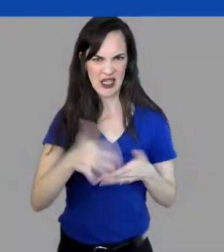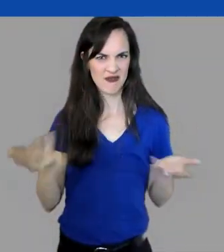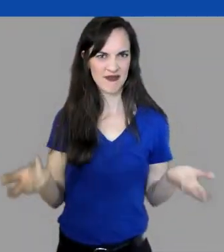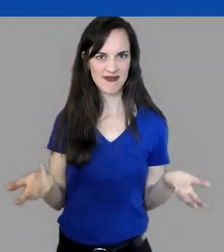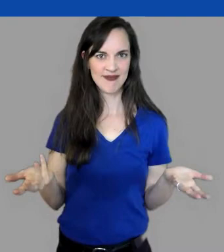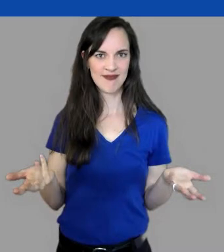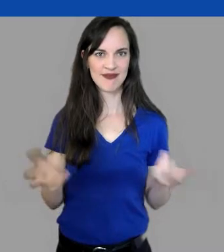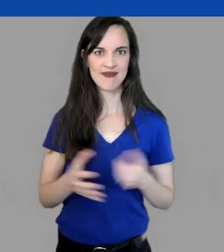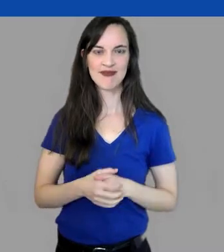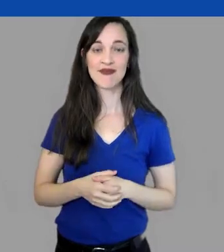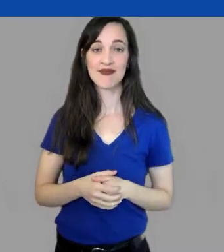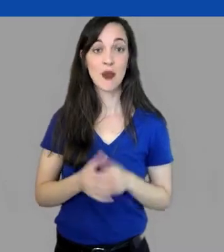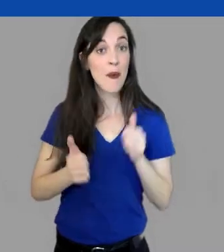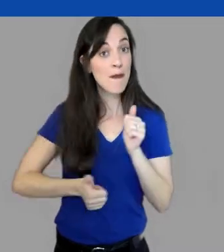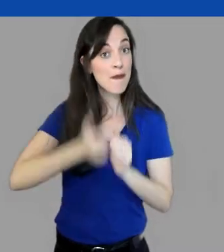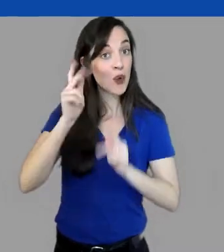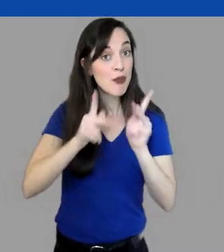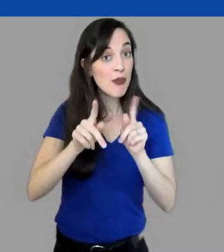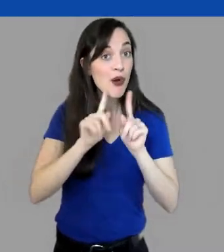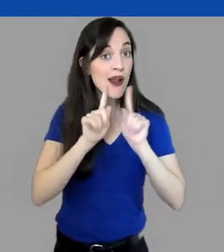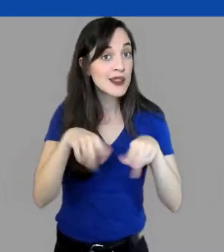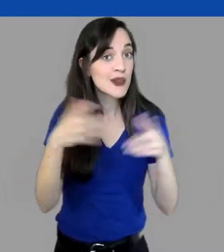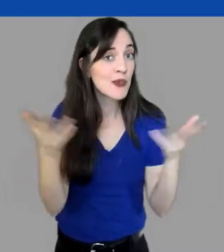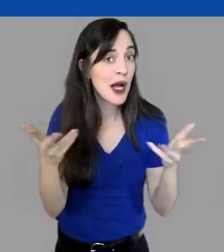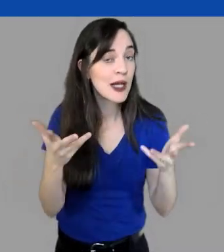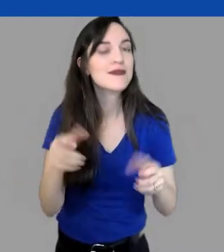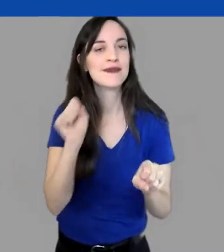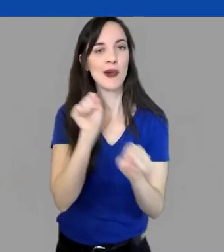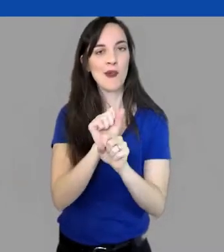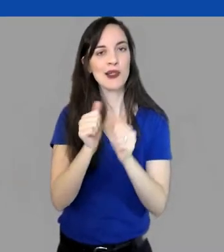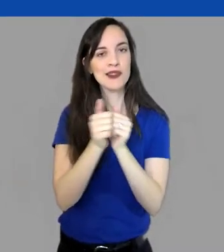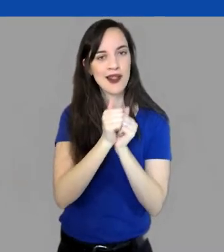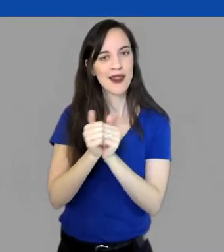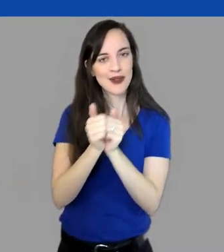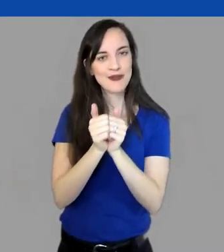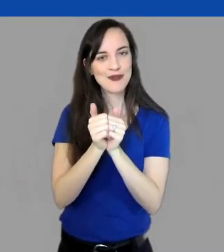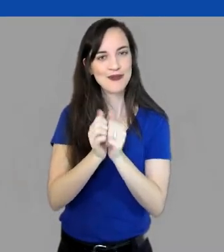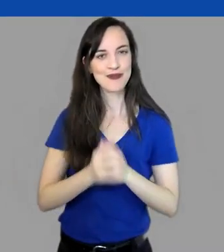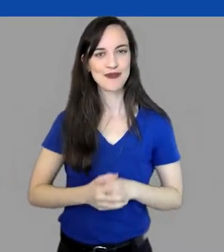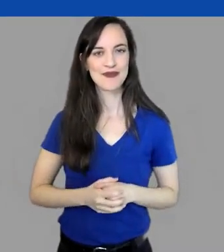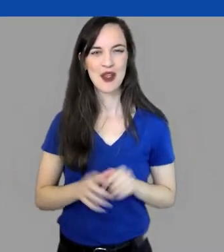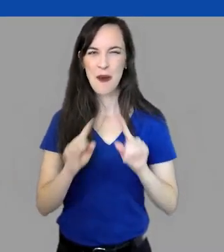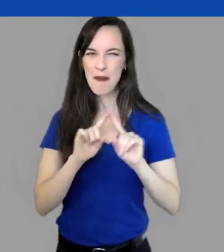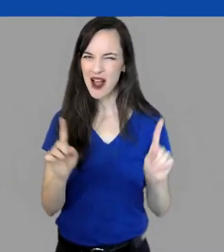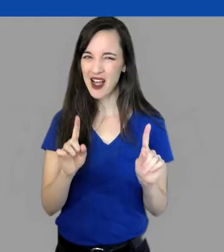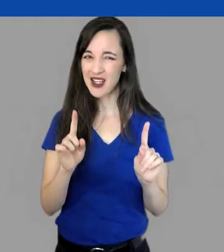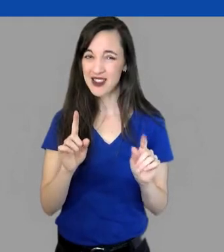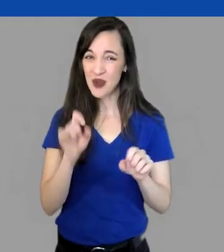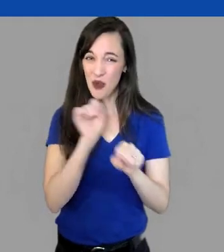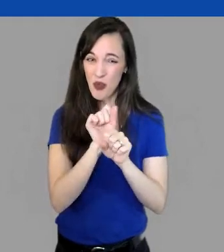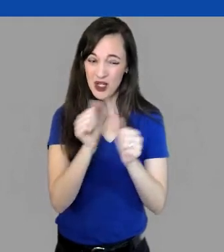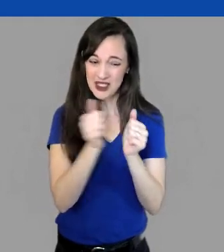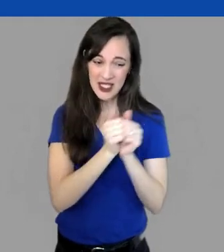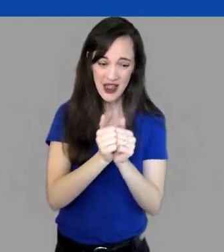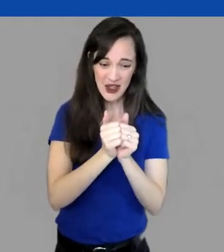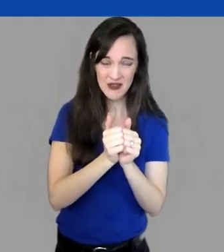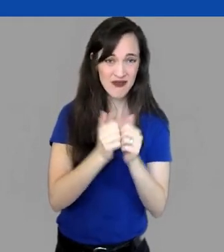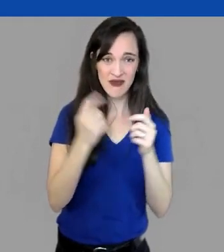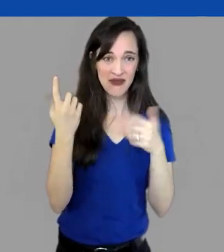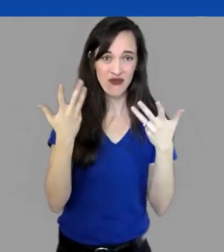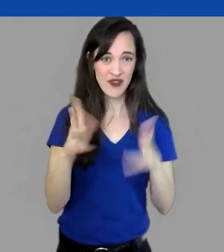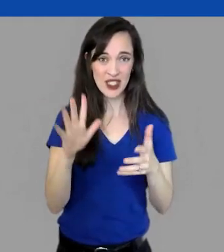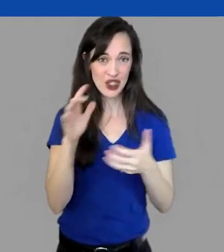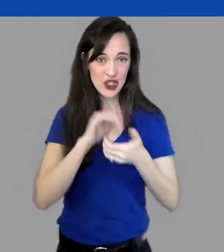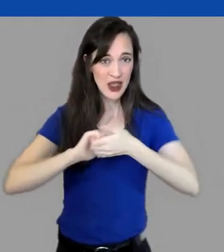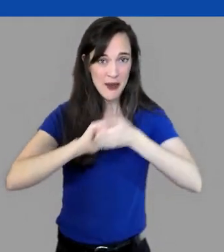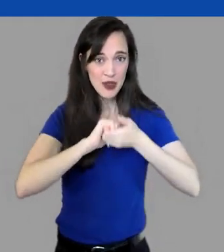What is collaboration? Most people would answer working together. But is